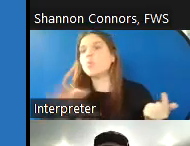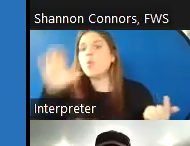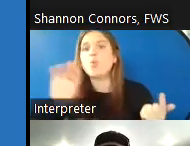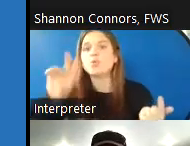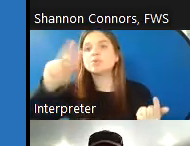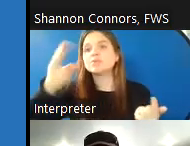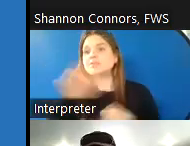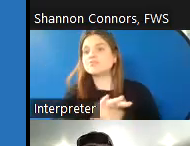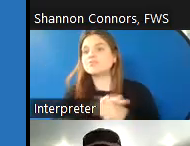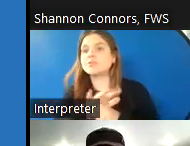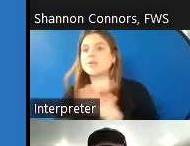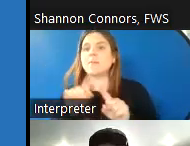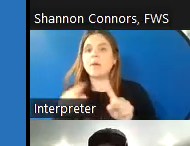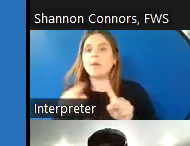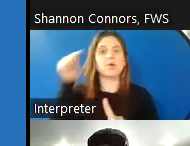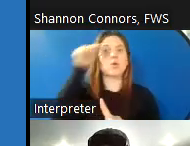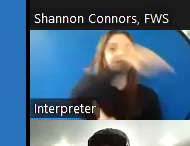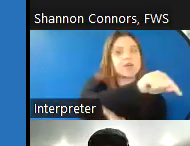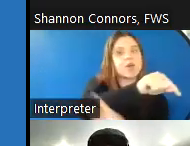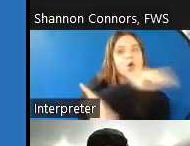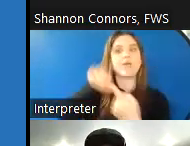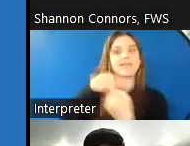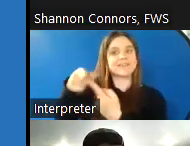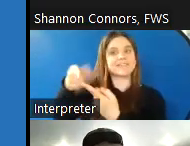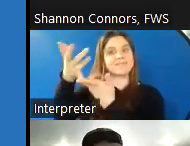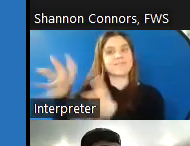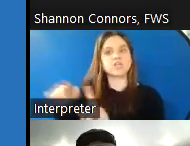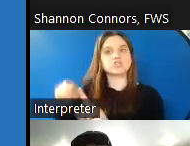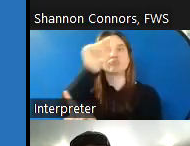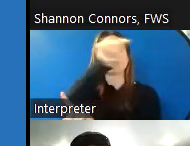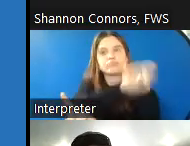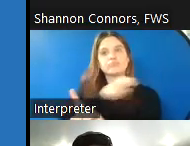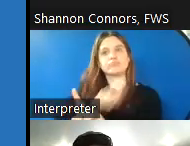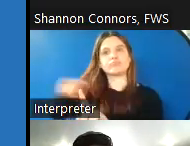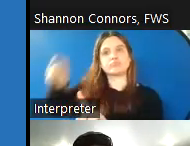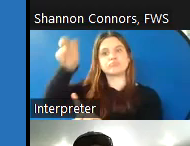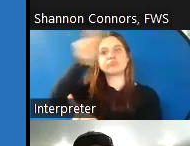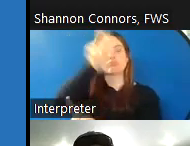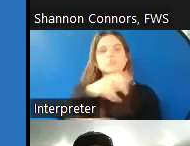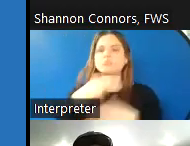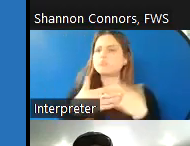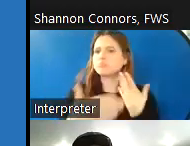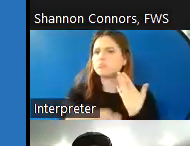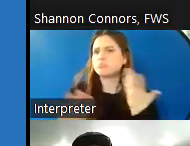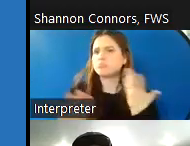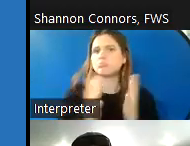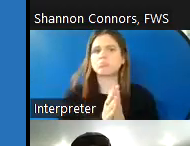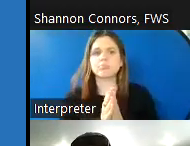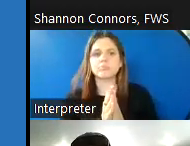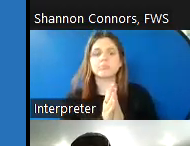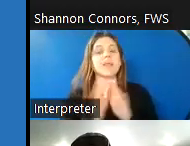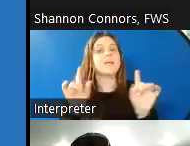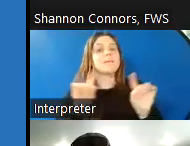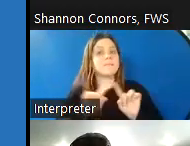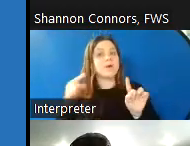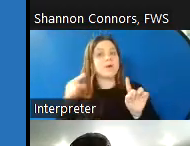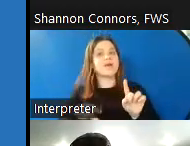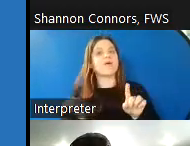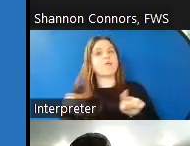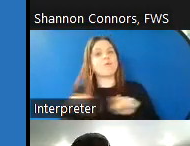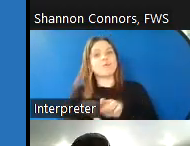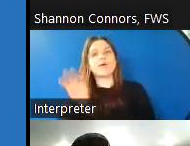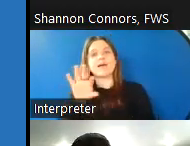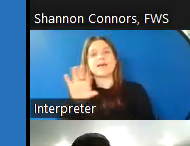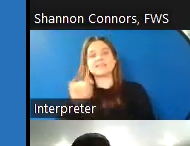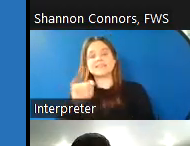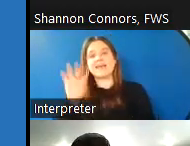here, but they'll come over here after these are done, et cetera, and so forth. So now we have done other TFPA projects on the